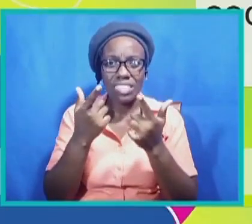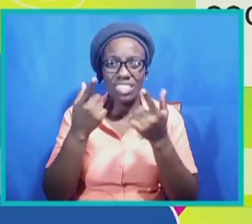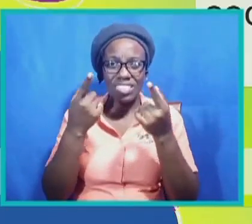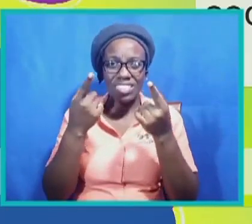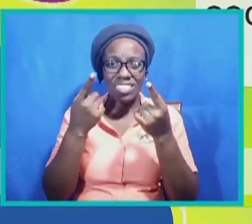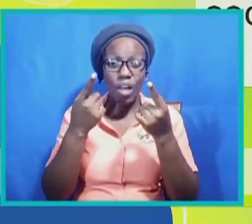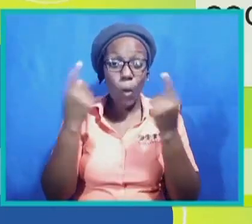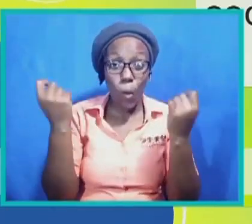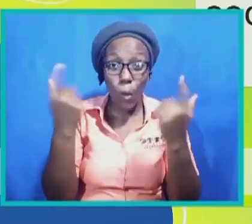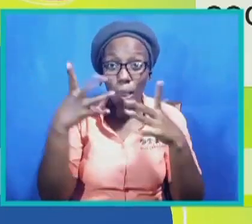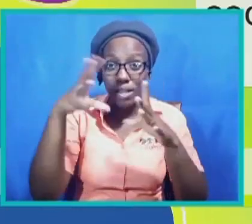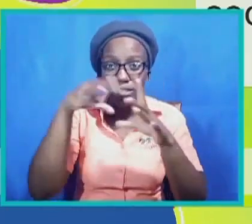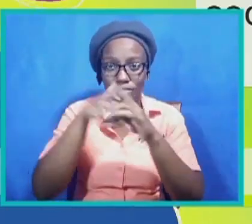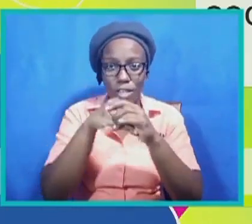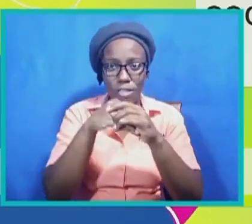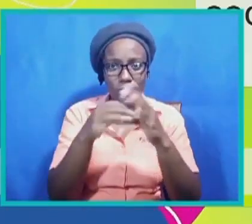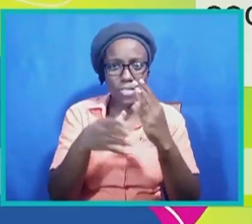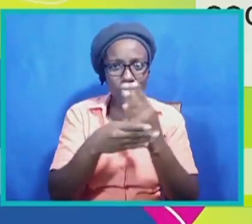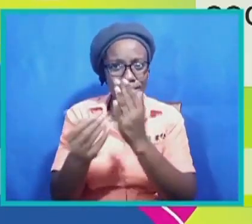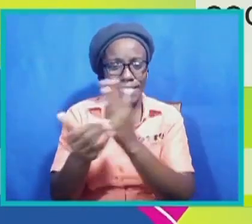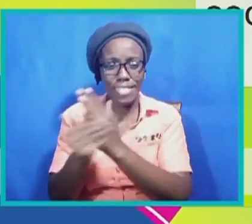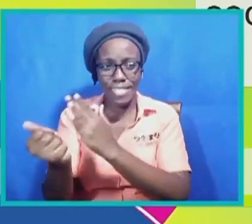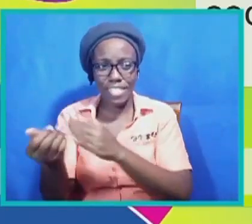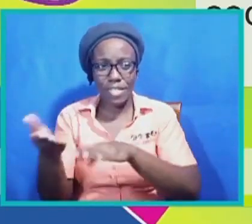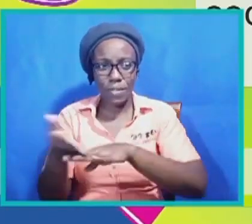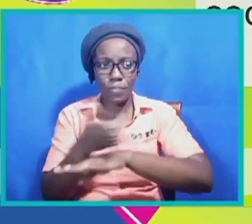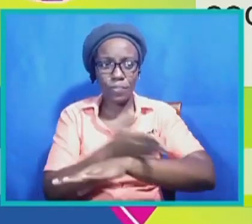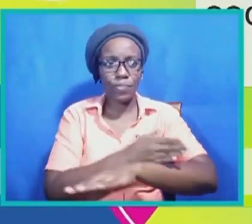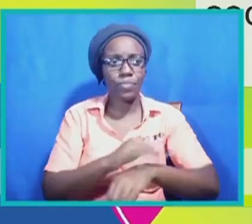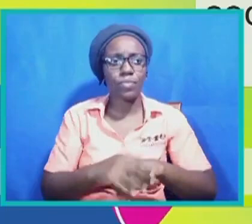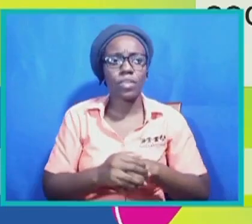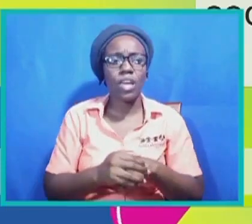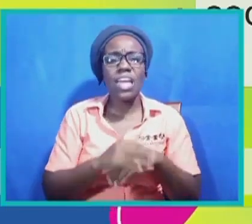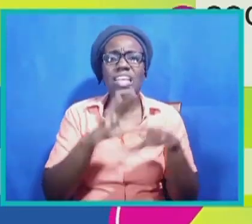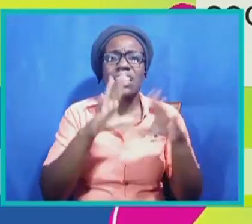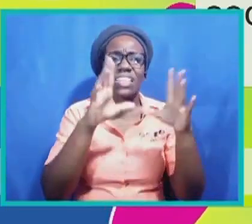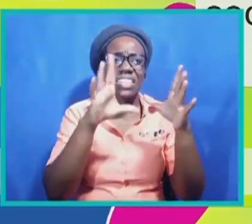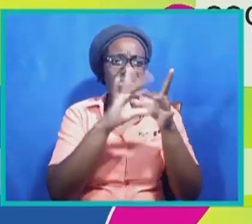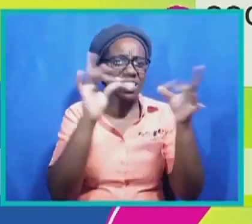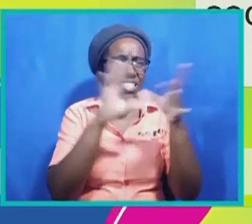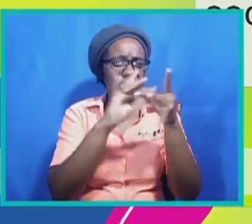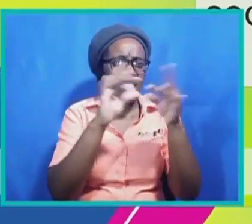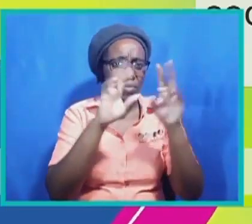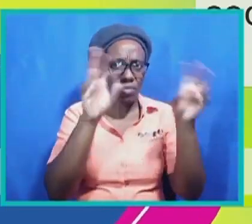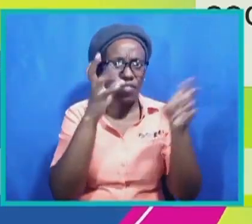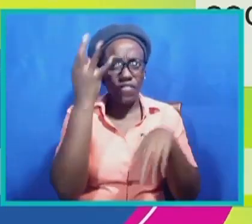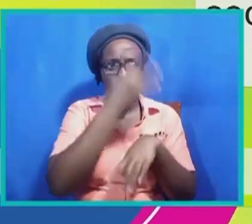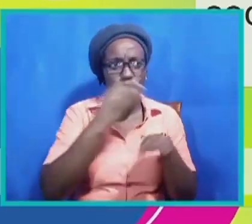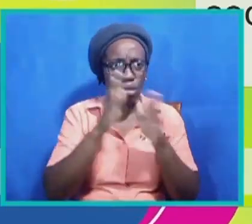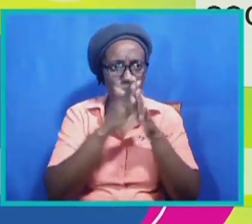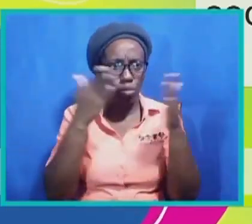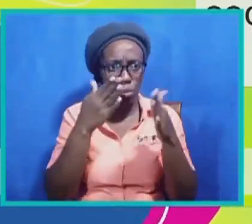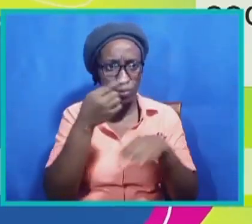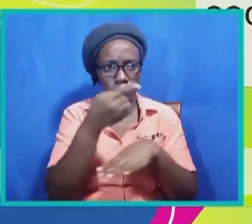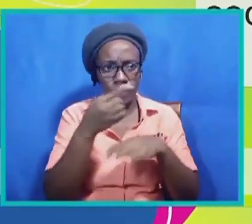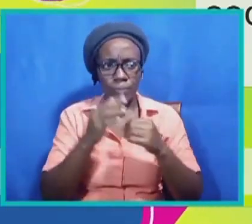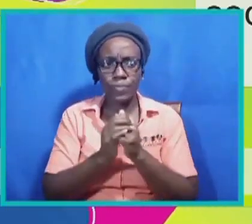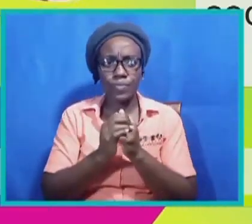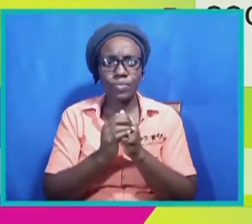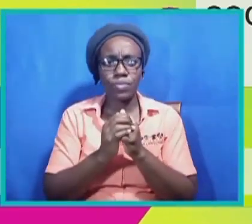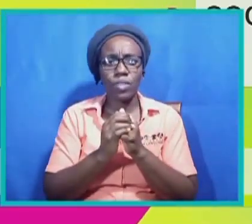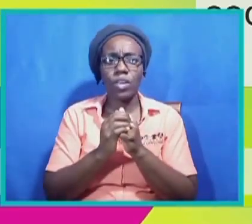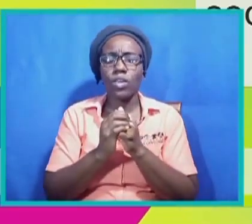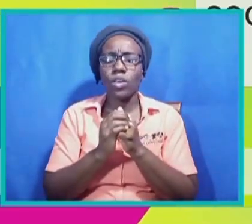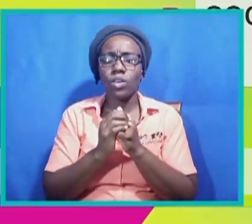for students who are not academic. Give them math and English and simplified other subjects and trades. Let them leave secondary